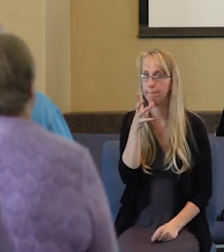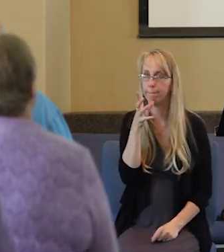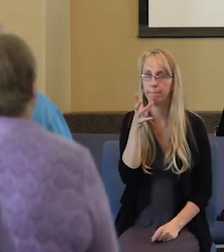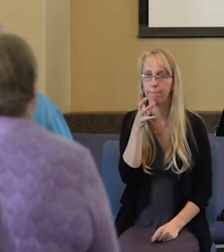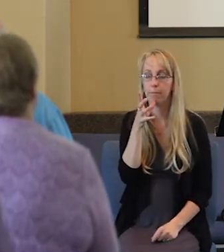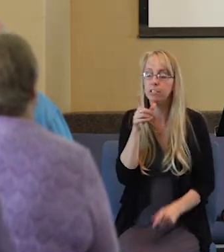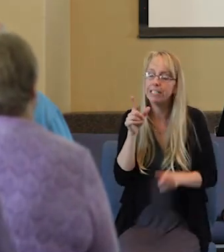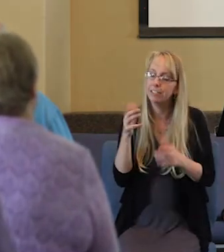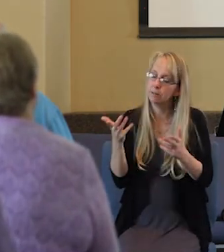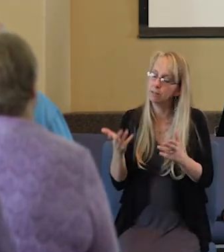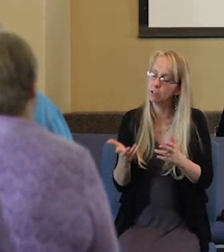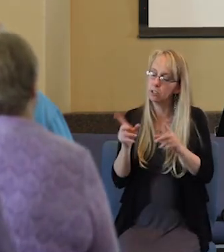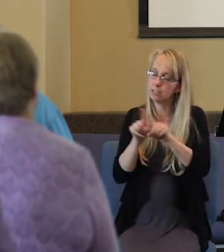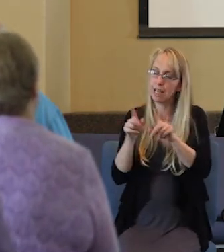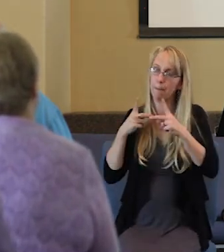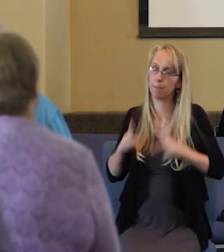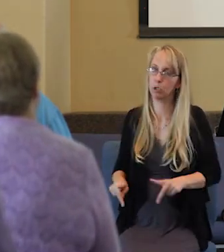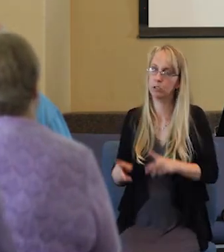but